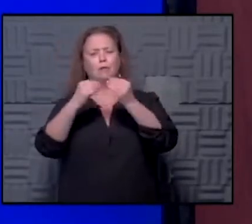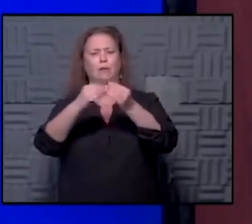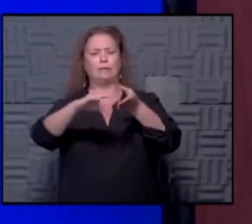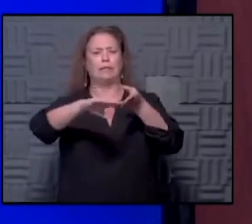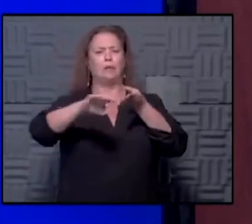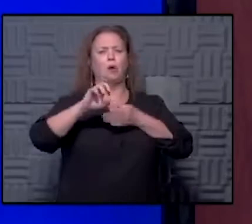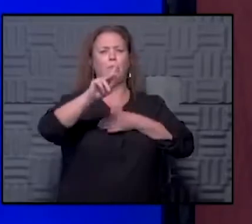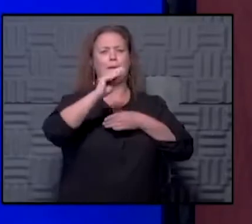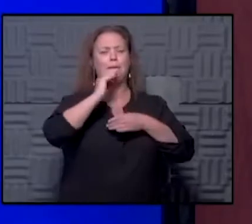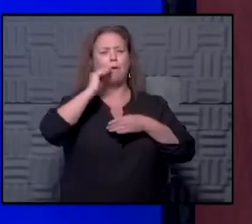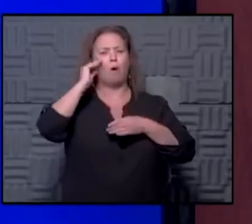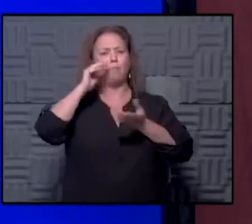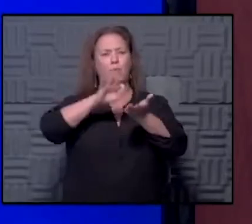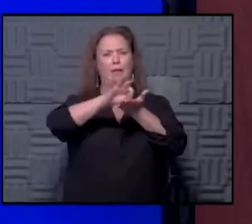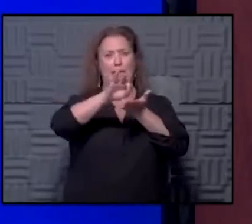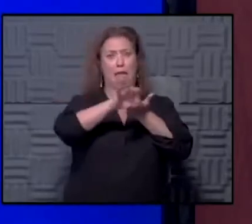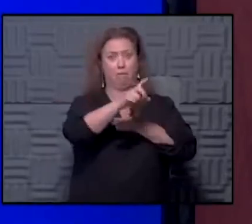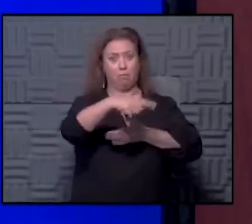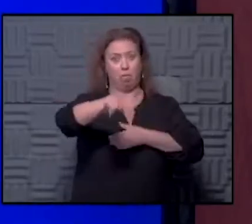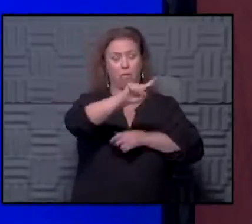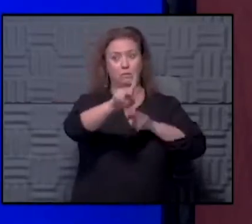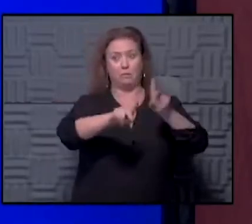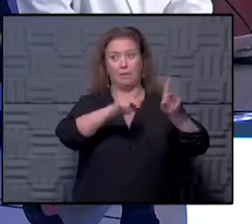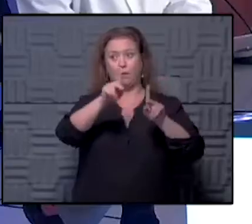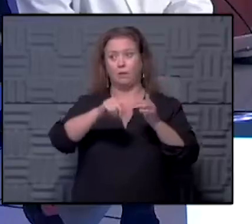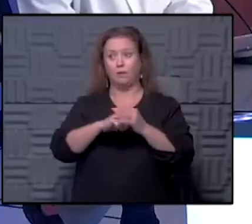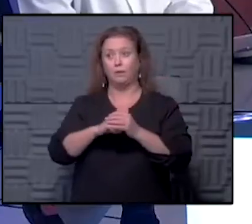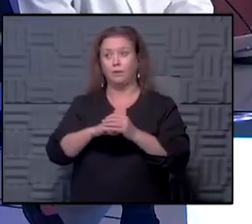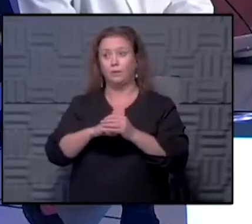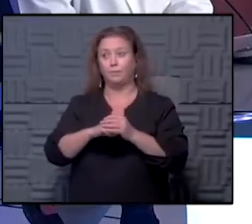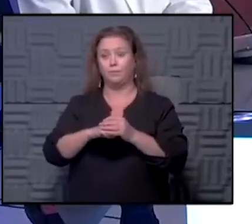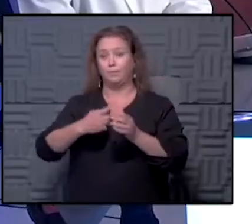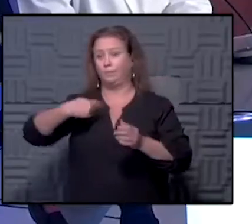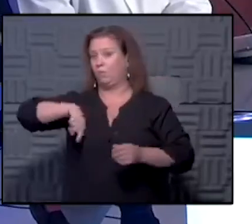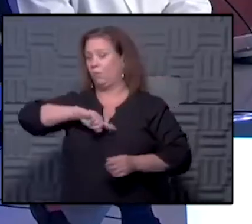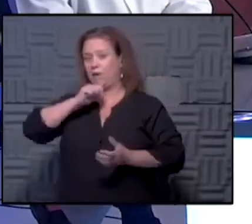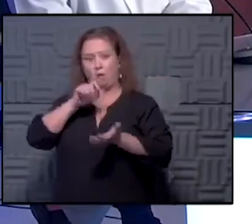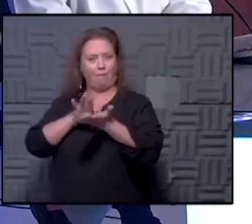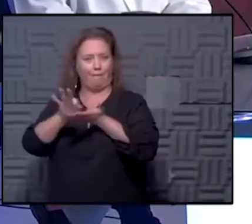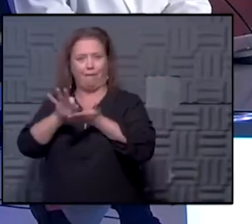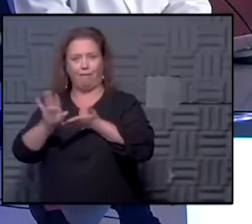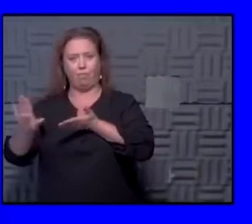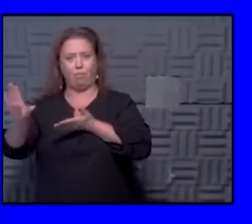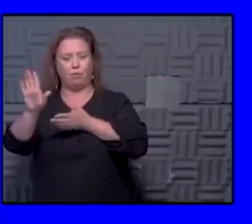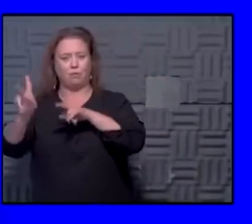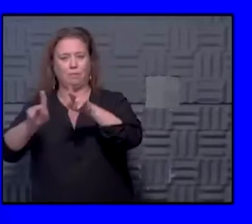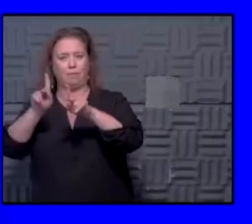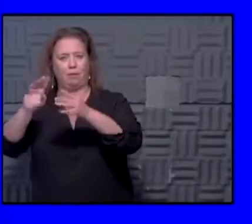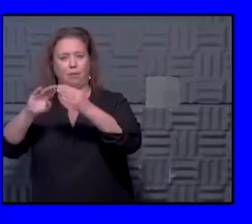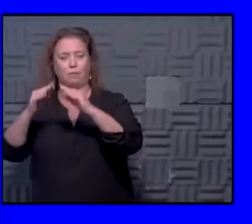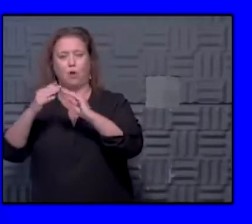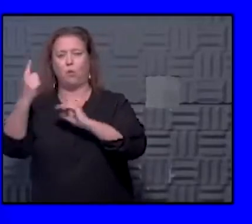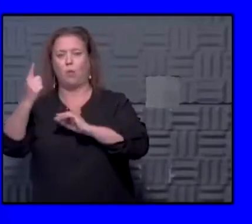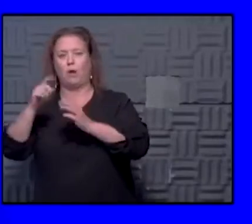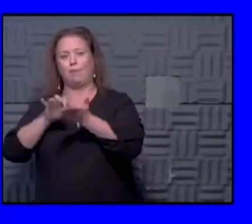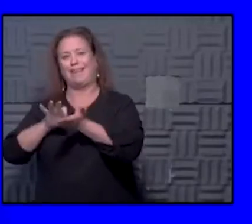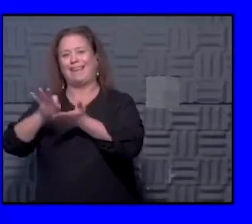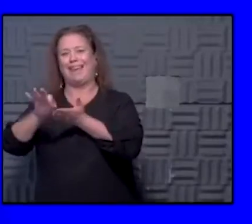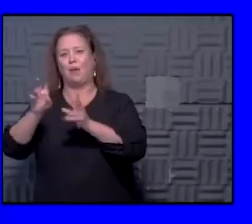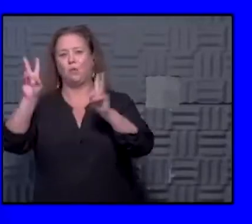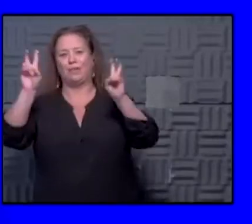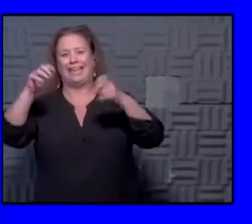home, and do we count those? She just wants to know. Yeah, we do not count those in our numbers. We only count the patients that